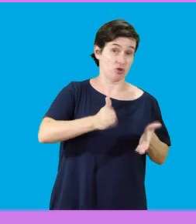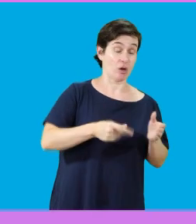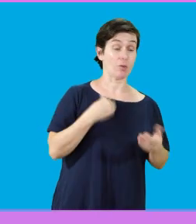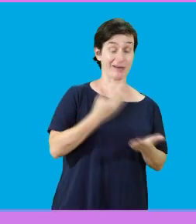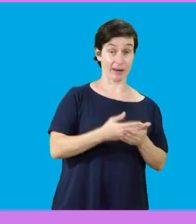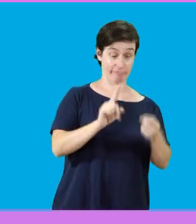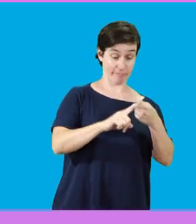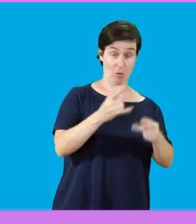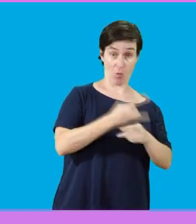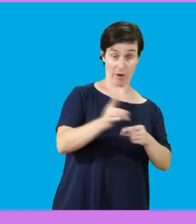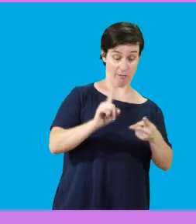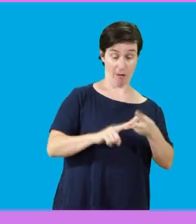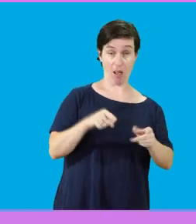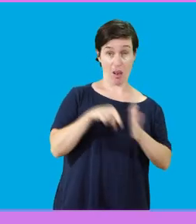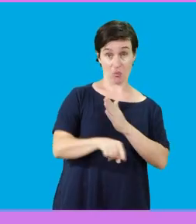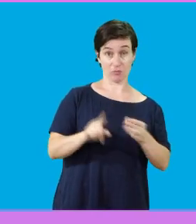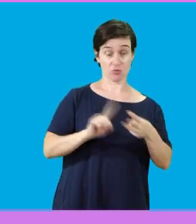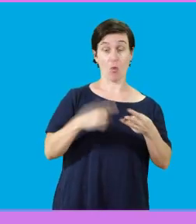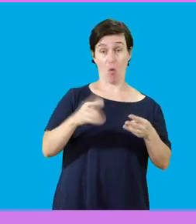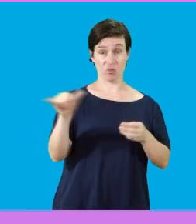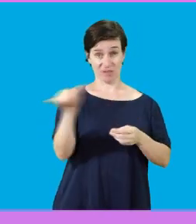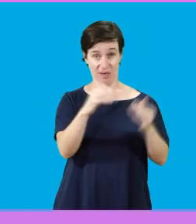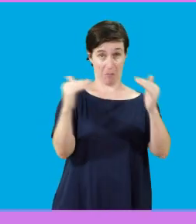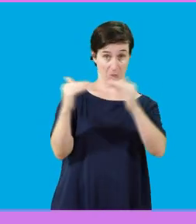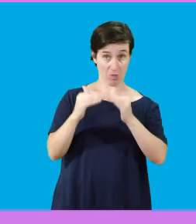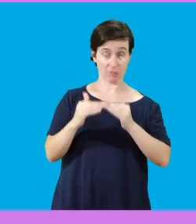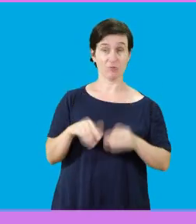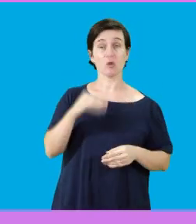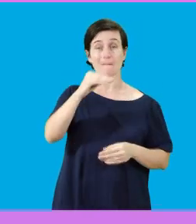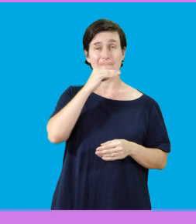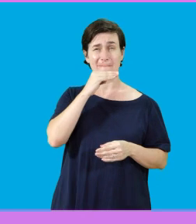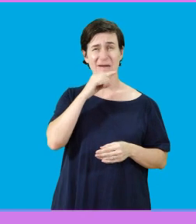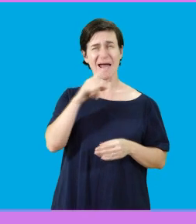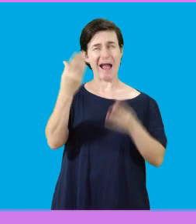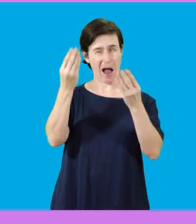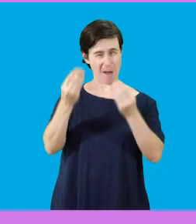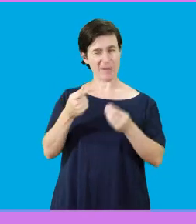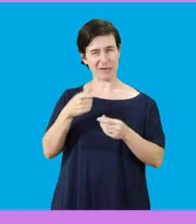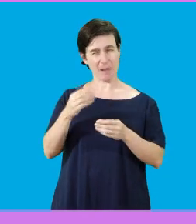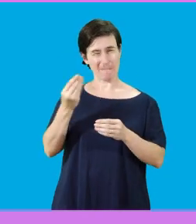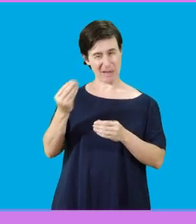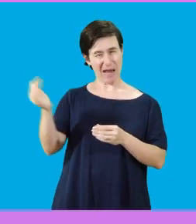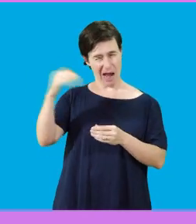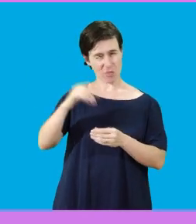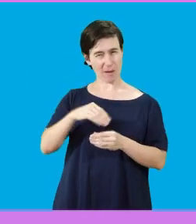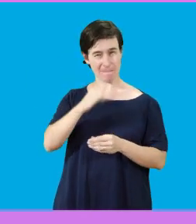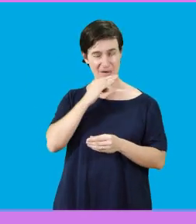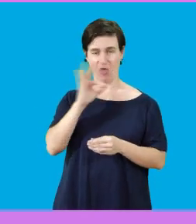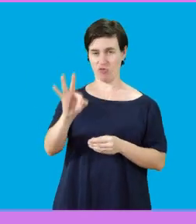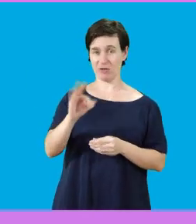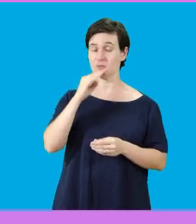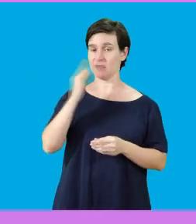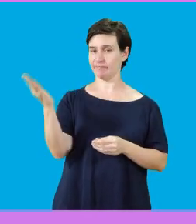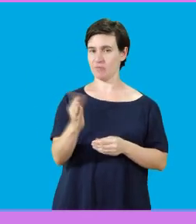either a win, a lose, or a draw. So it means the possible outcomes are actually three, but each team will only